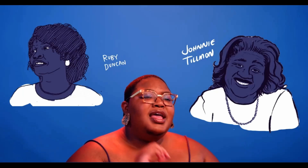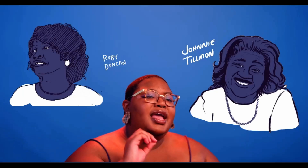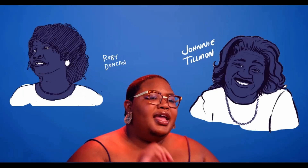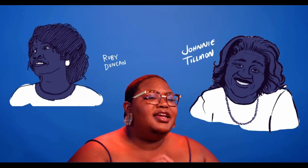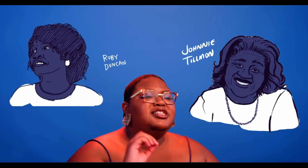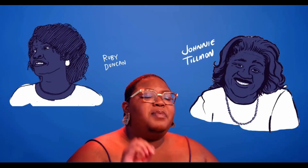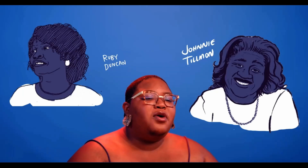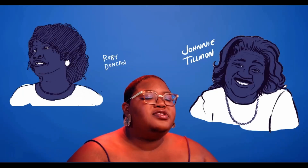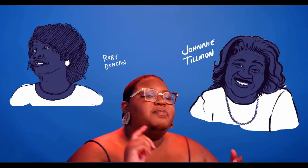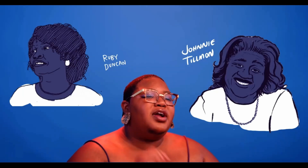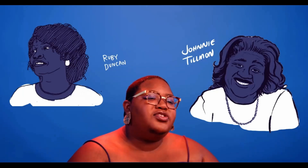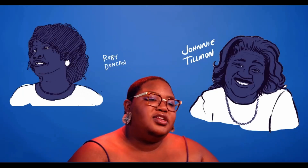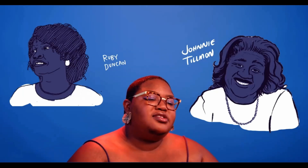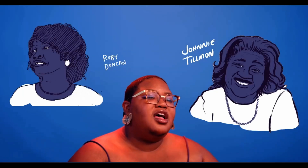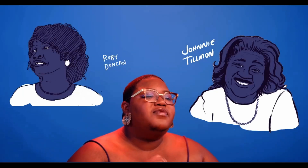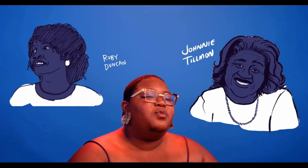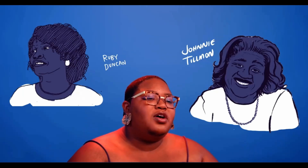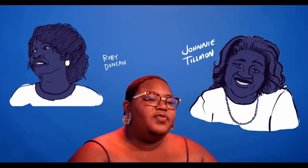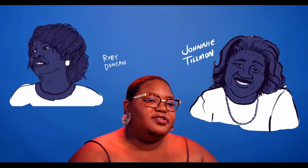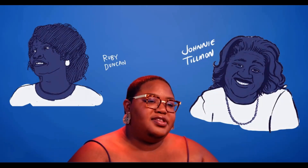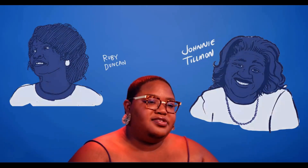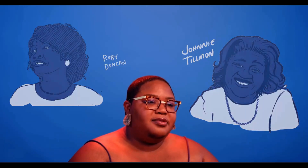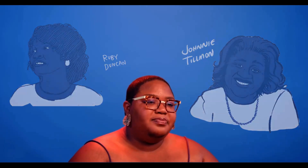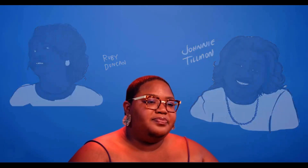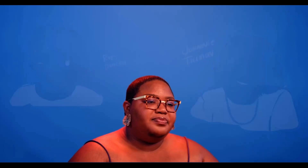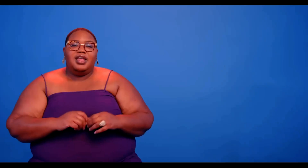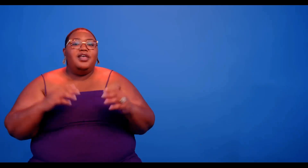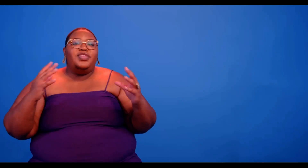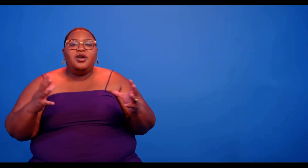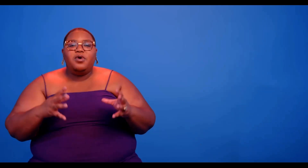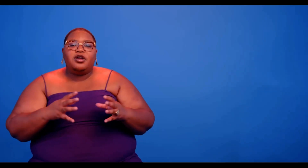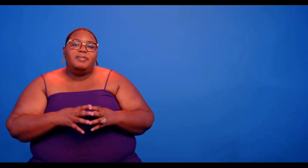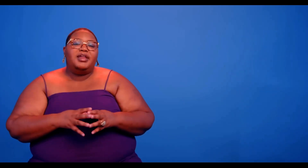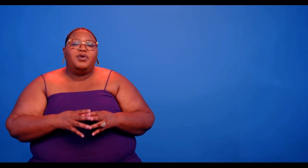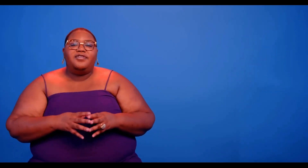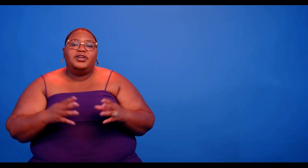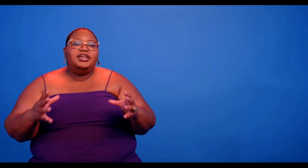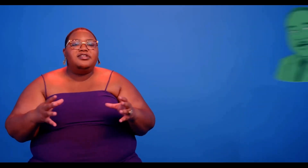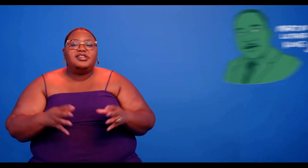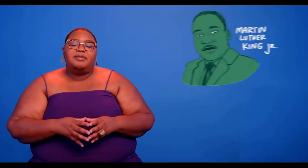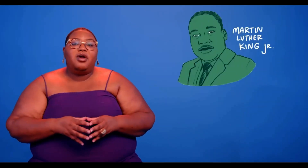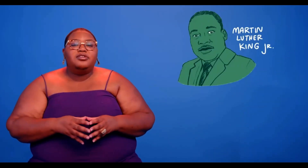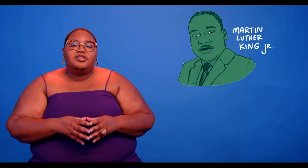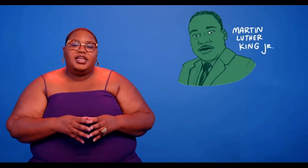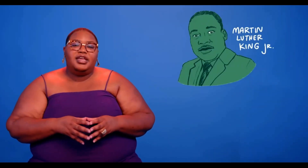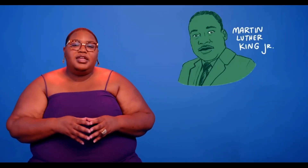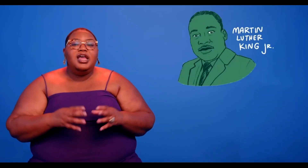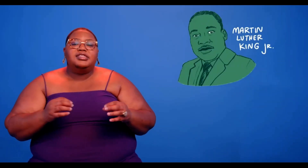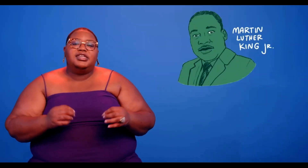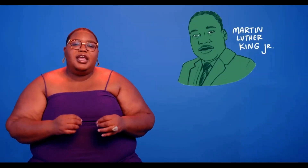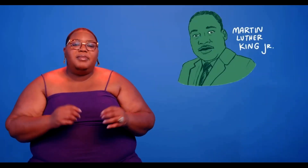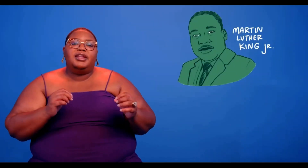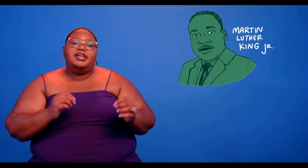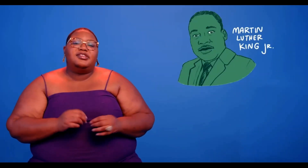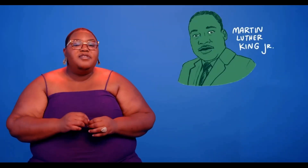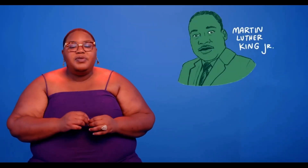income and exposed the prejudice of the welfare system. Their work made way for leaders like Martin Luther King